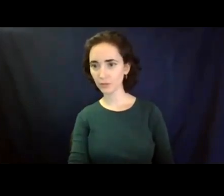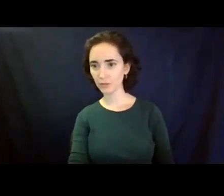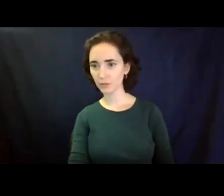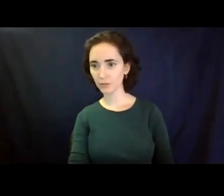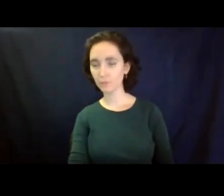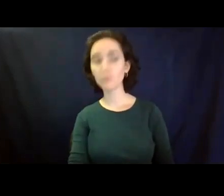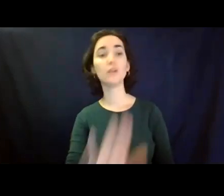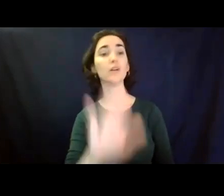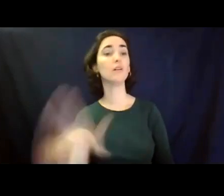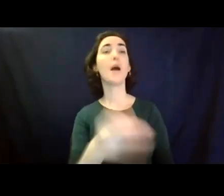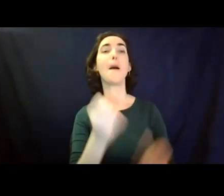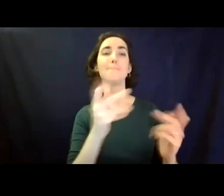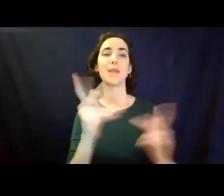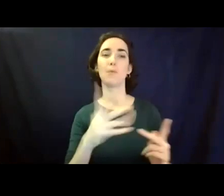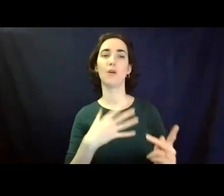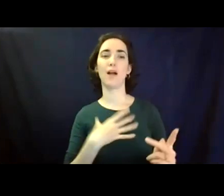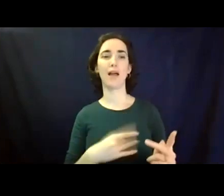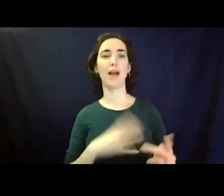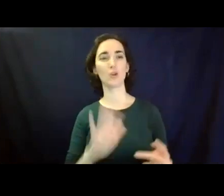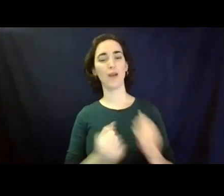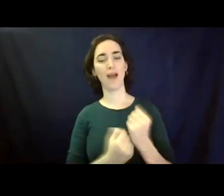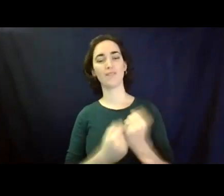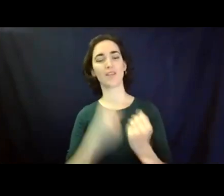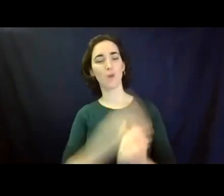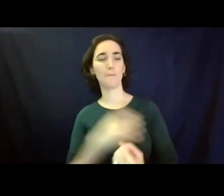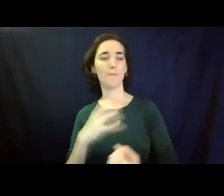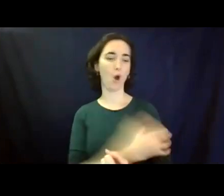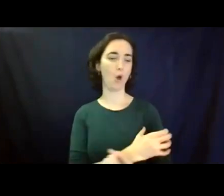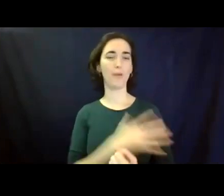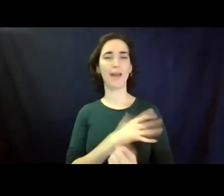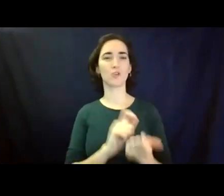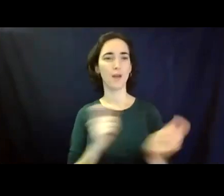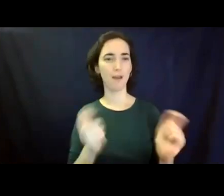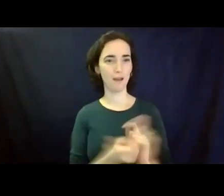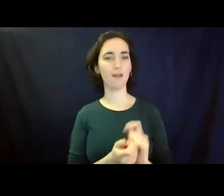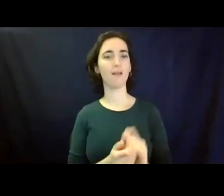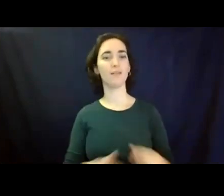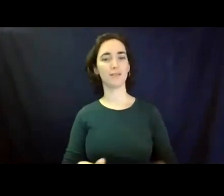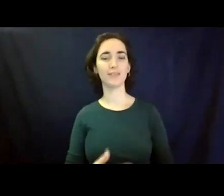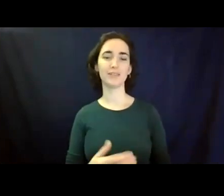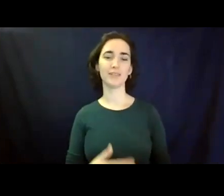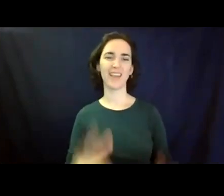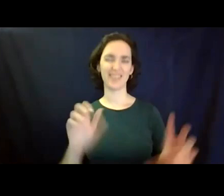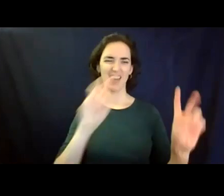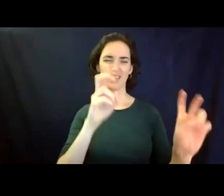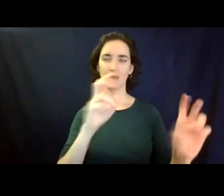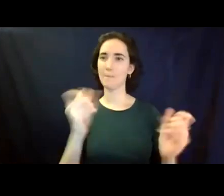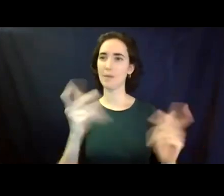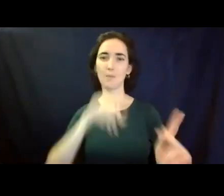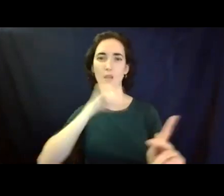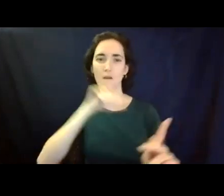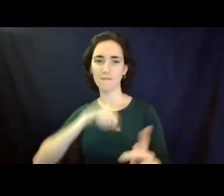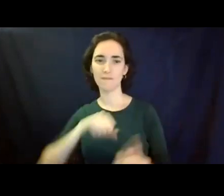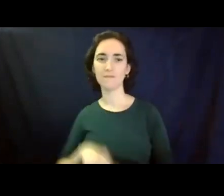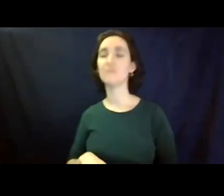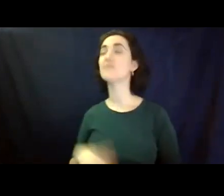A lot of people liked your empowerment, advocacy, and transformation theme. I see